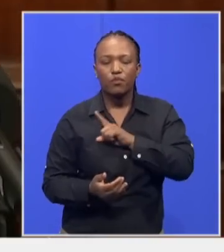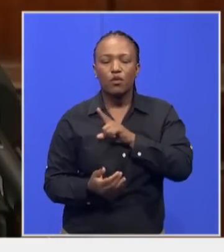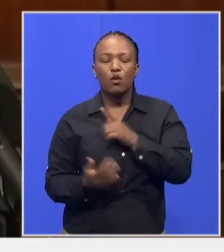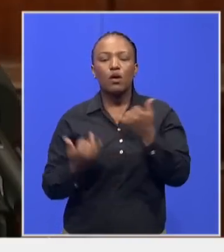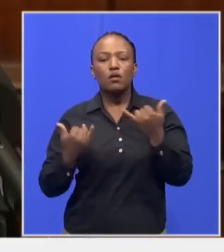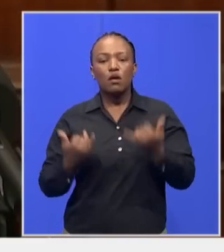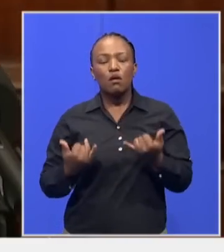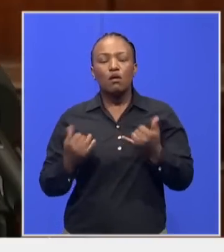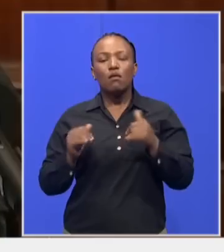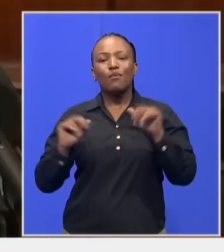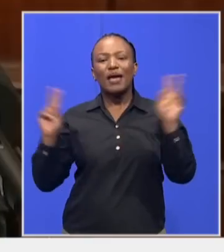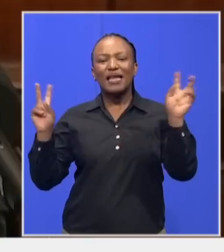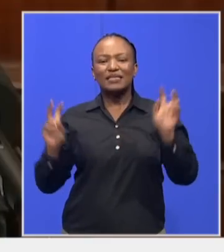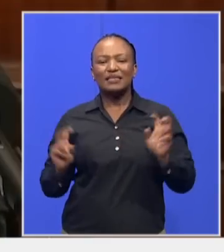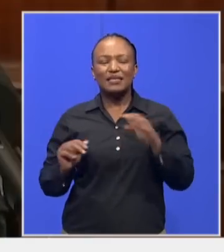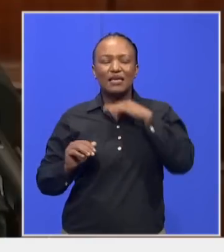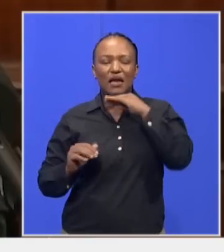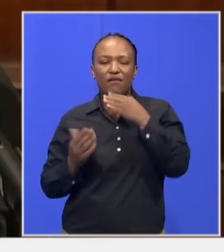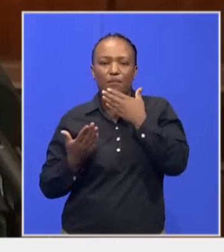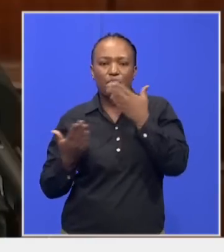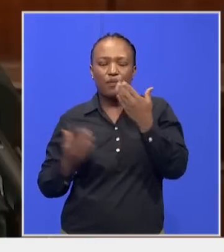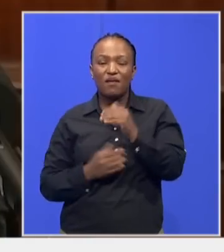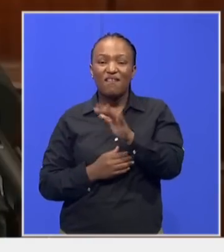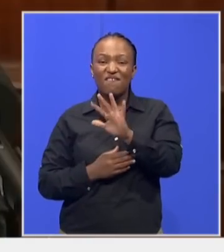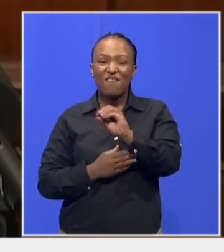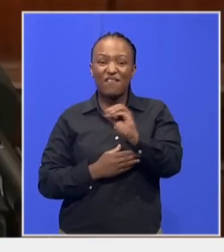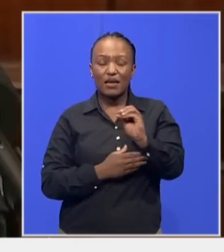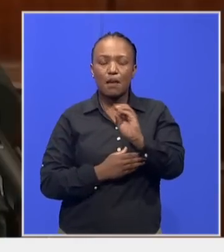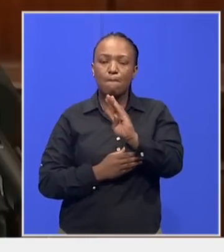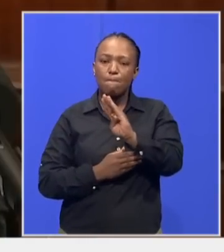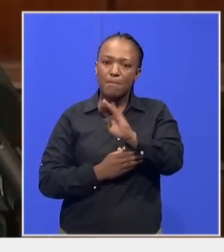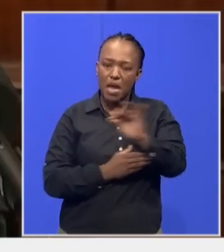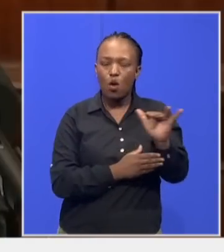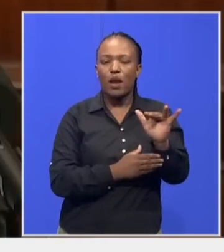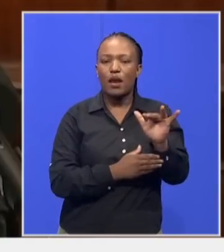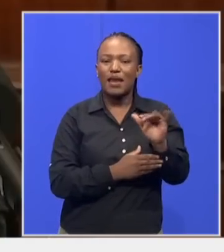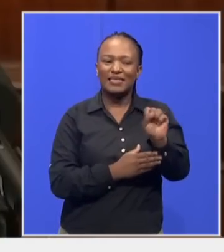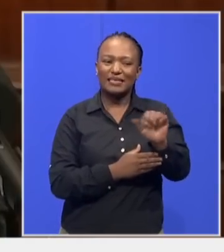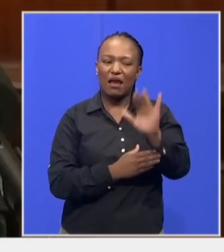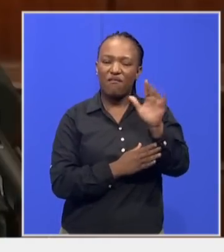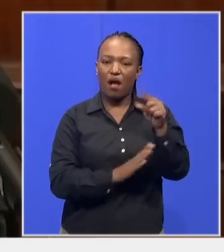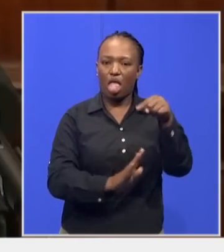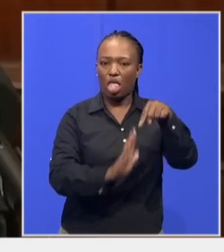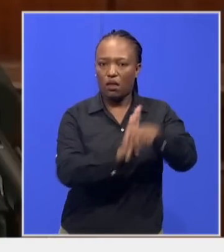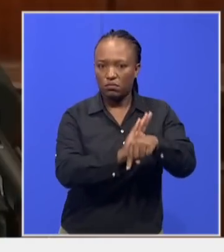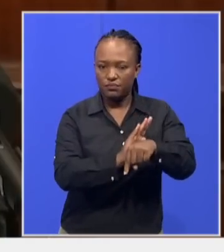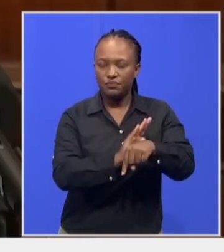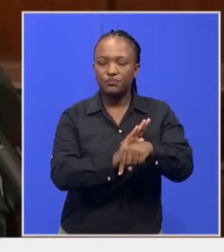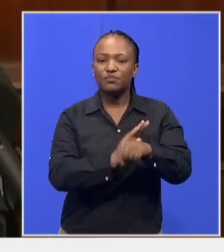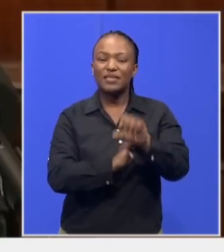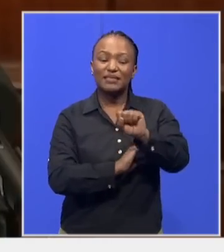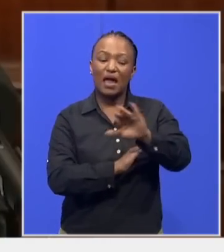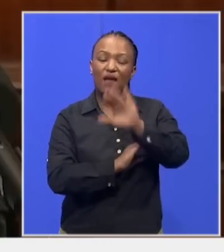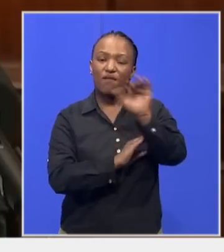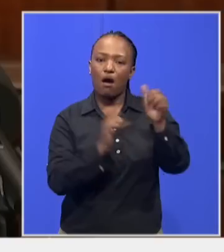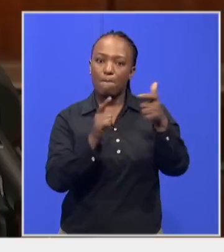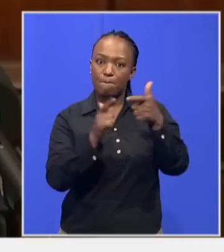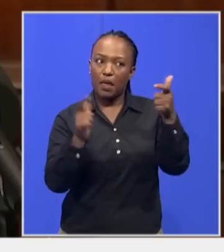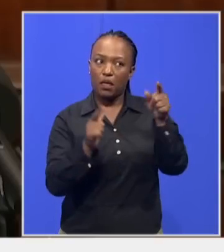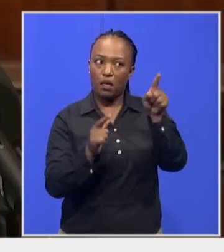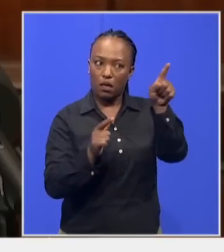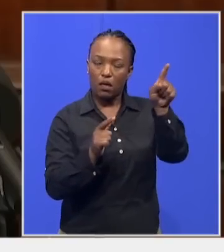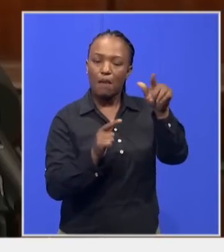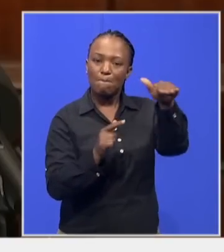energy is about 500 billion rands to the South African economy. The Reserve Bank projects that growth will be